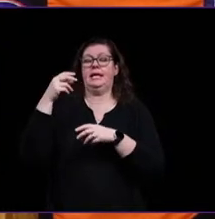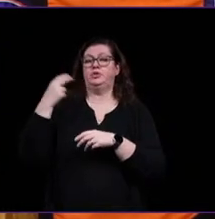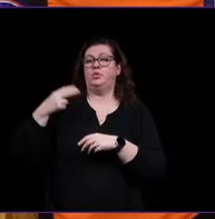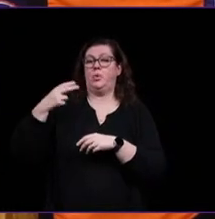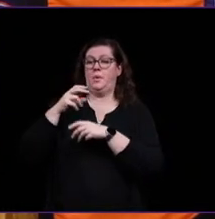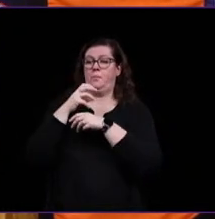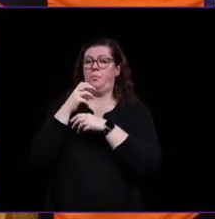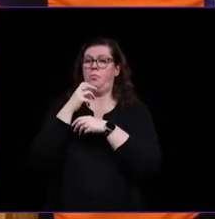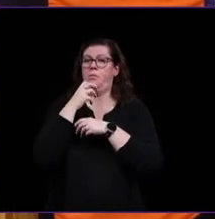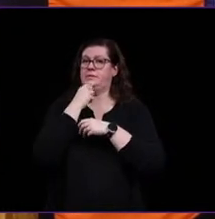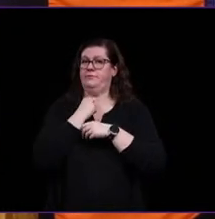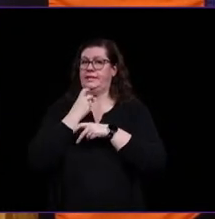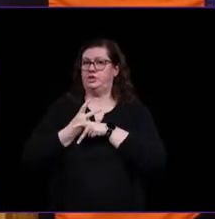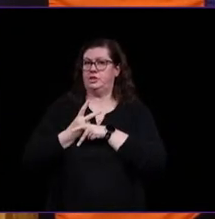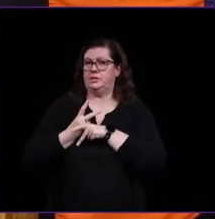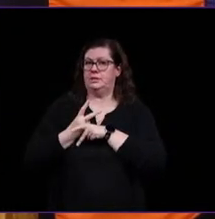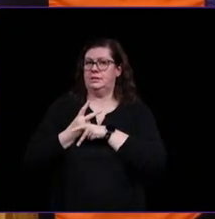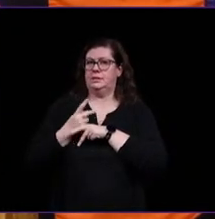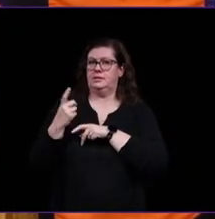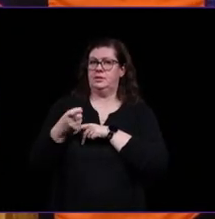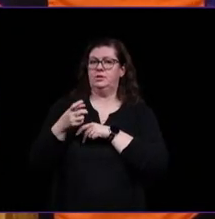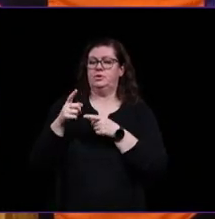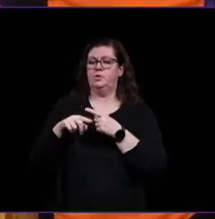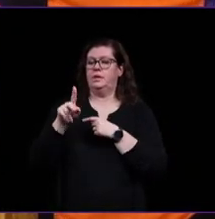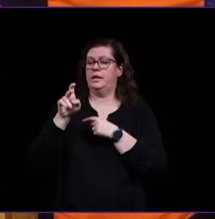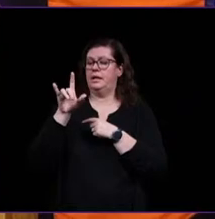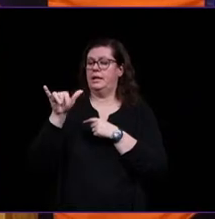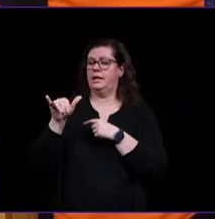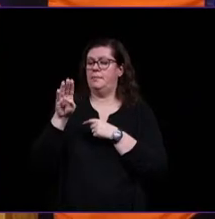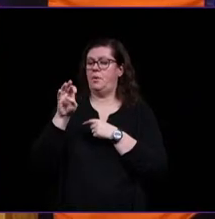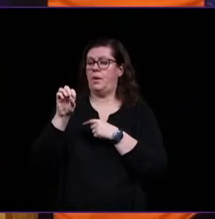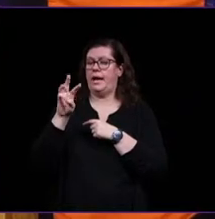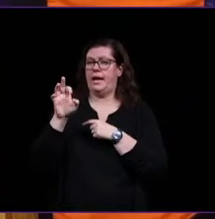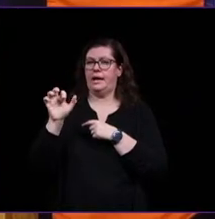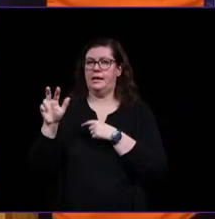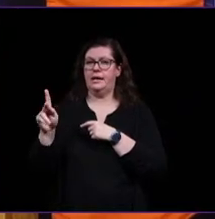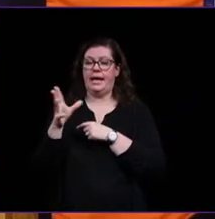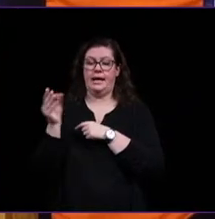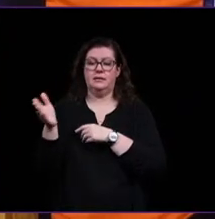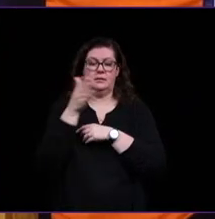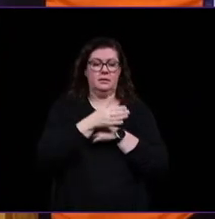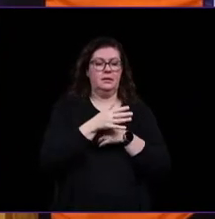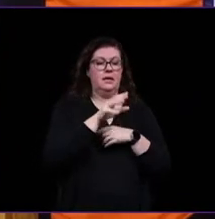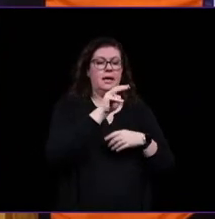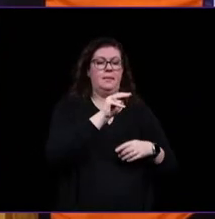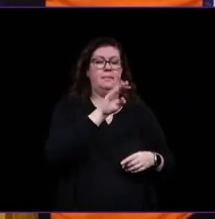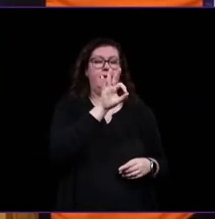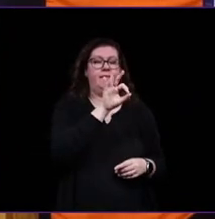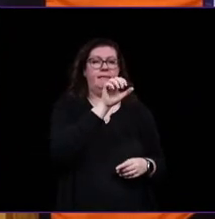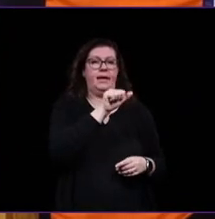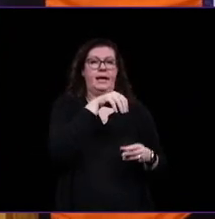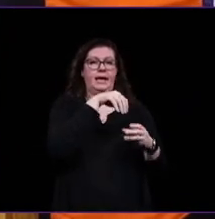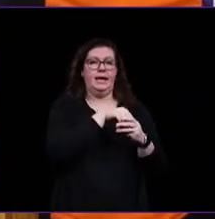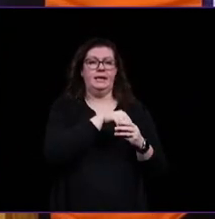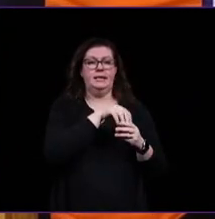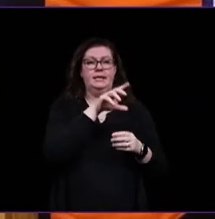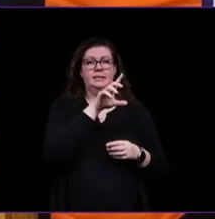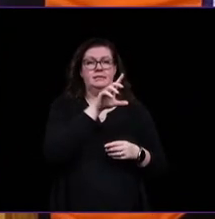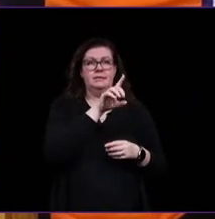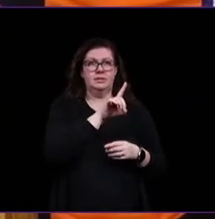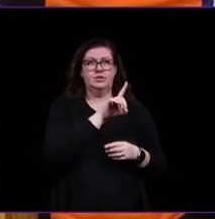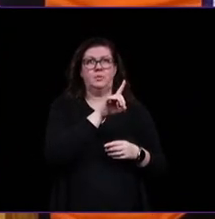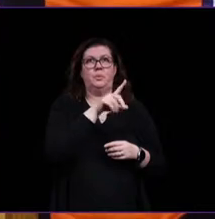awarded posthumously to Kelly Bolak, and the Master's of Fine Arts degree in Digital Production Arts is